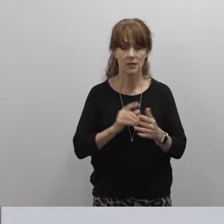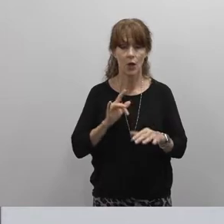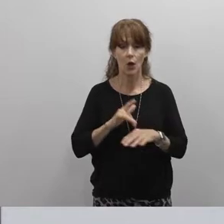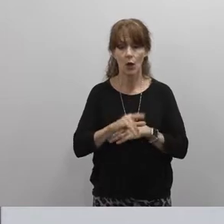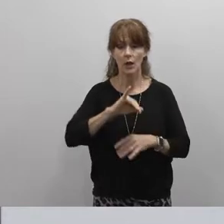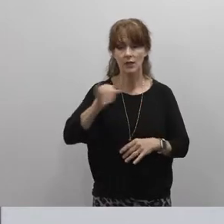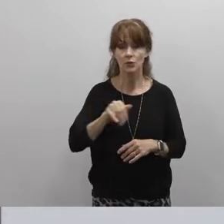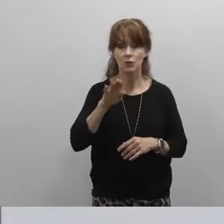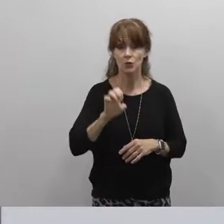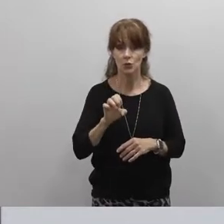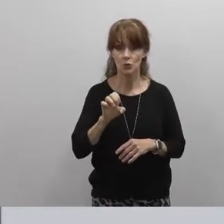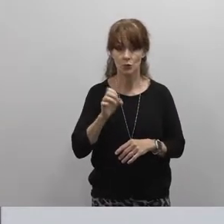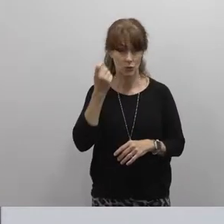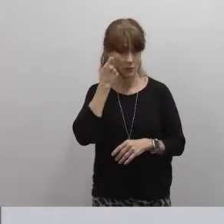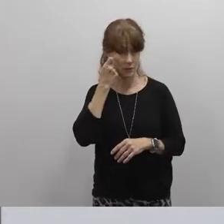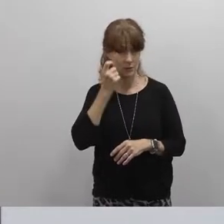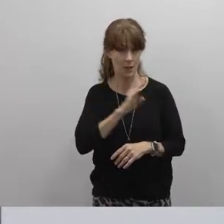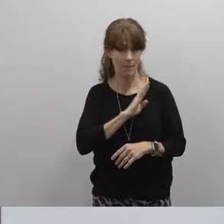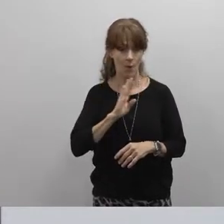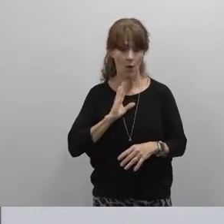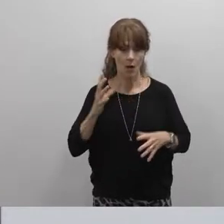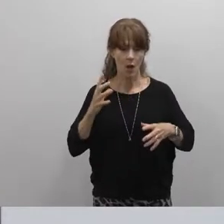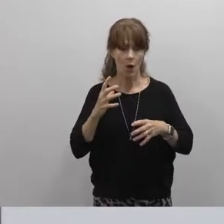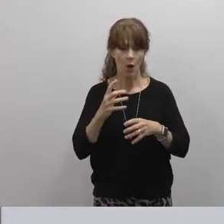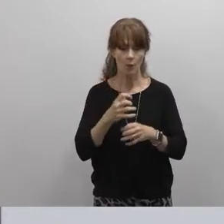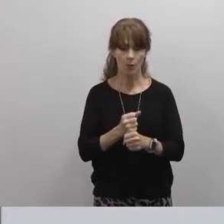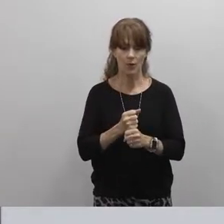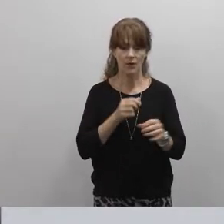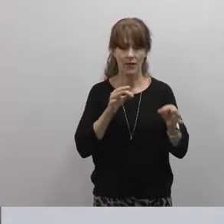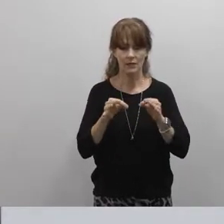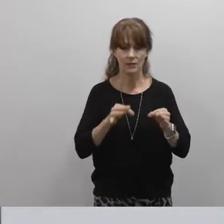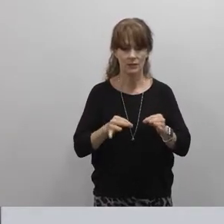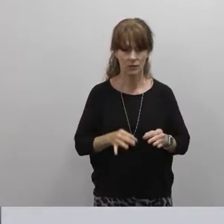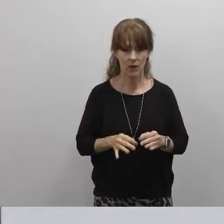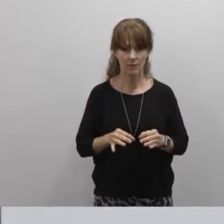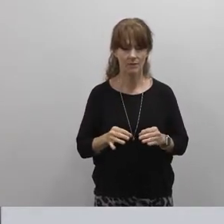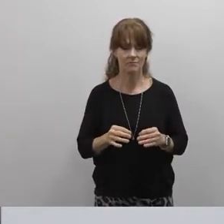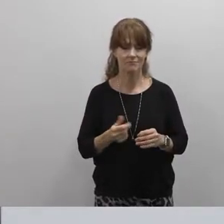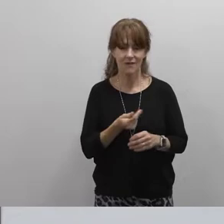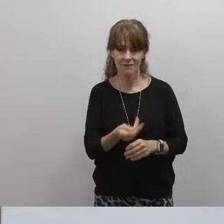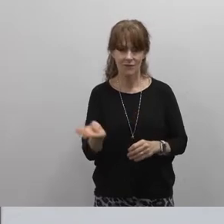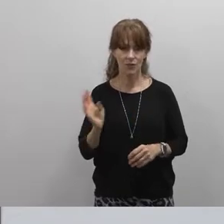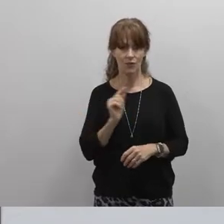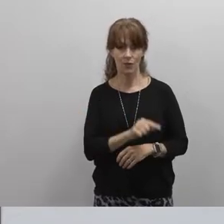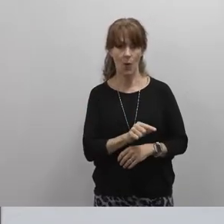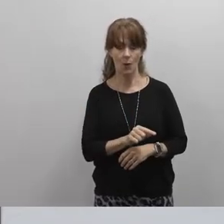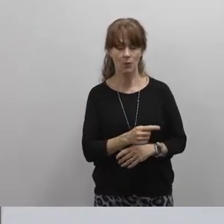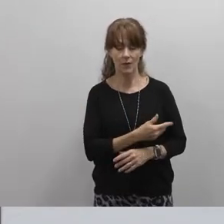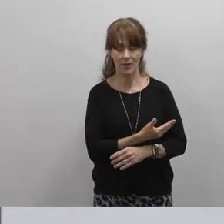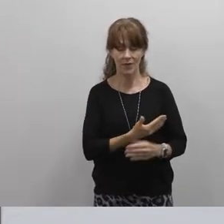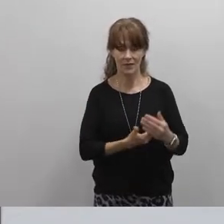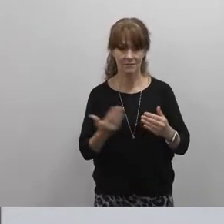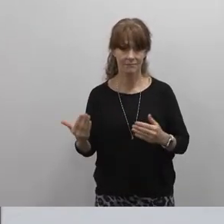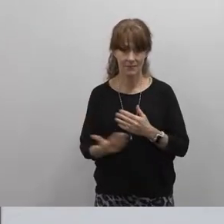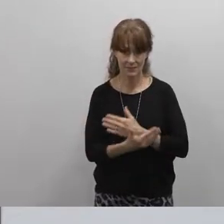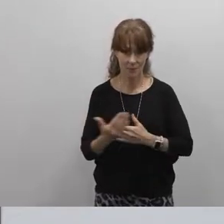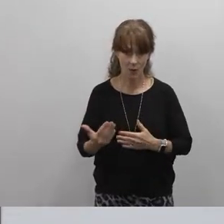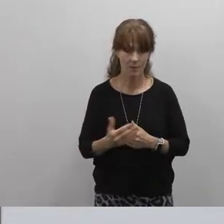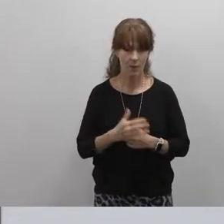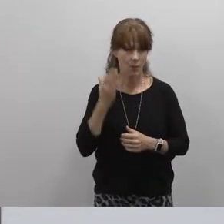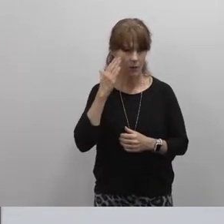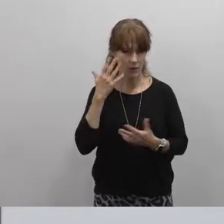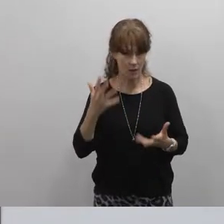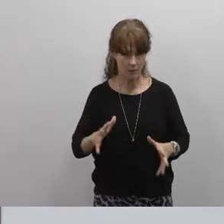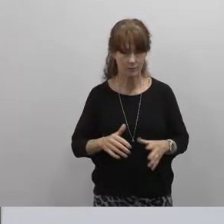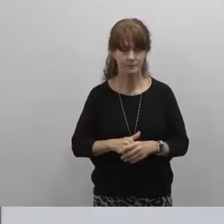June board presentation. I'll be very brief in nature in describing at least a handful of those again this morning, but we know what those are,